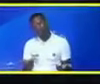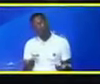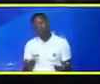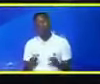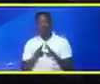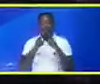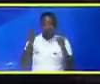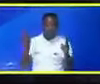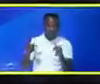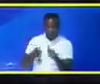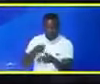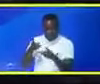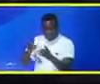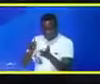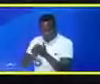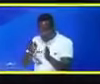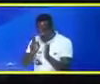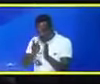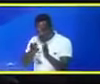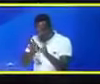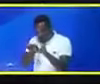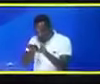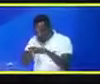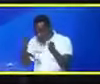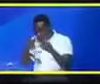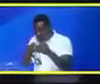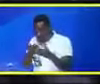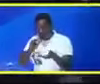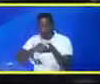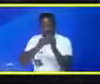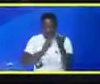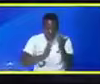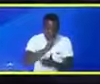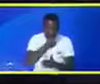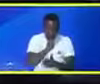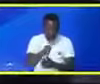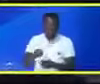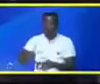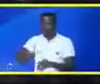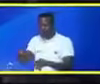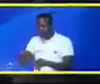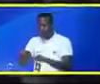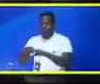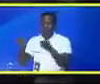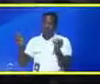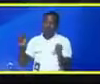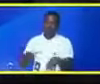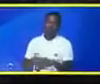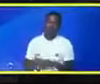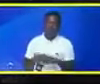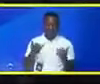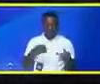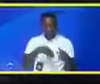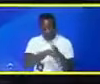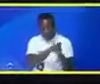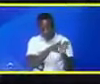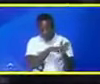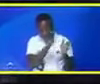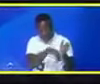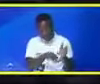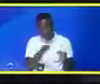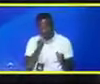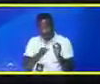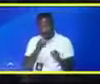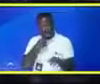So the first way that doors open is to find the right key. And ladies and gentlemen, in scripture, every time we talk